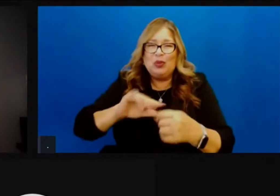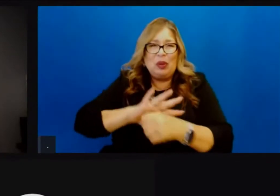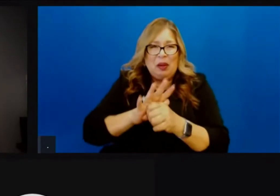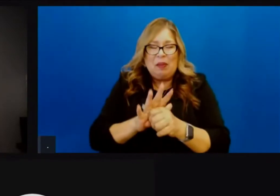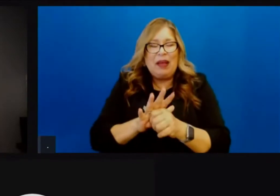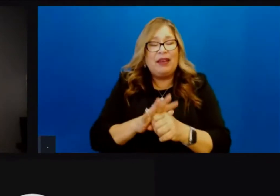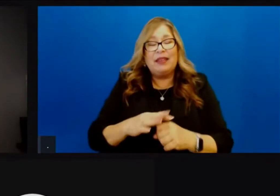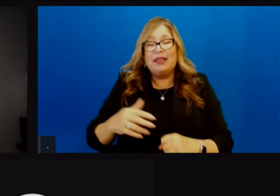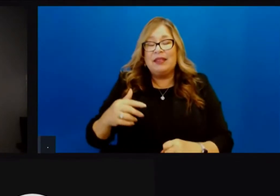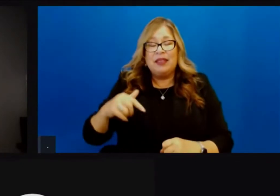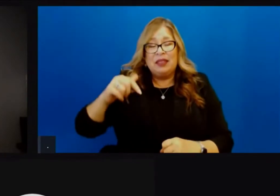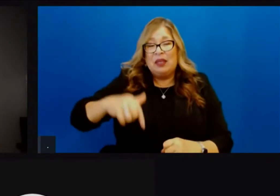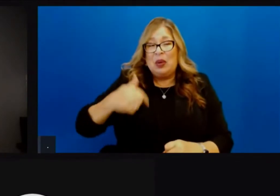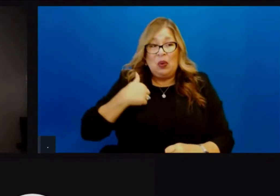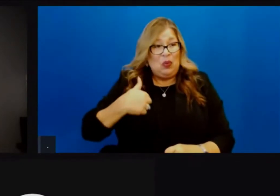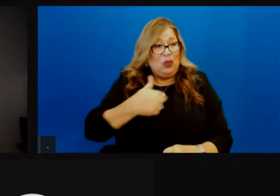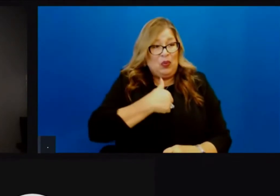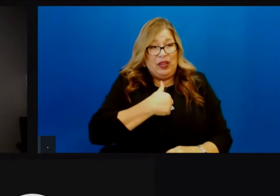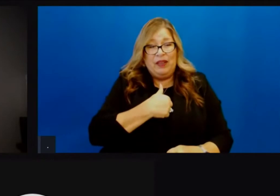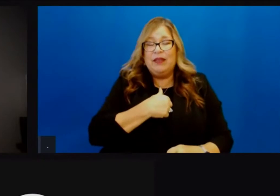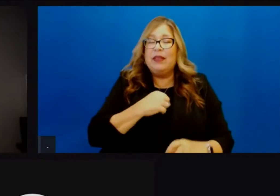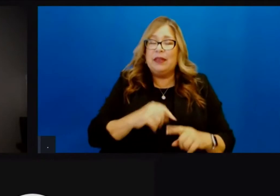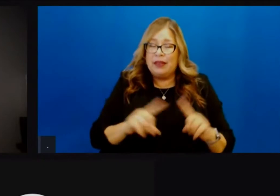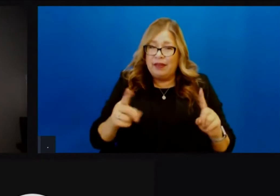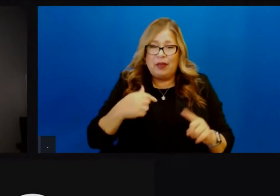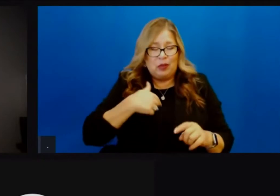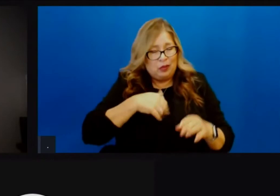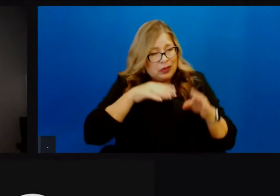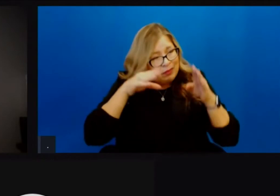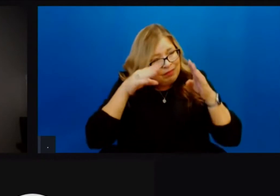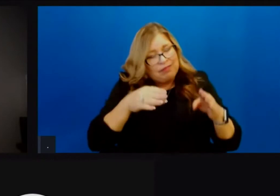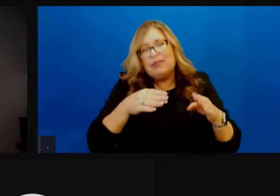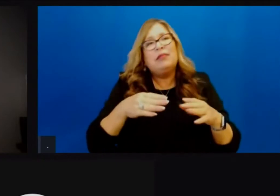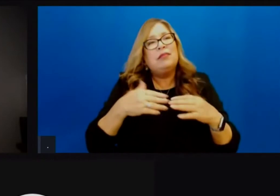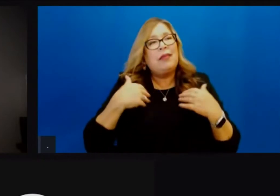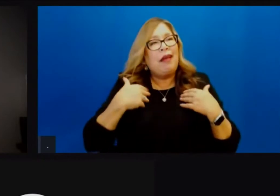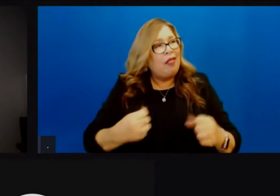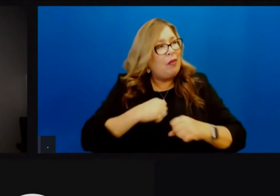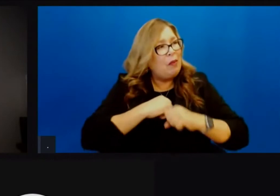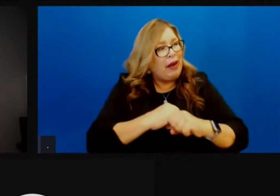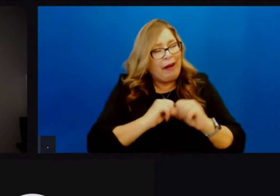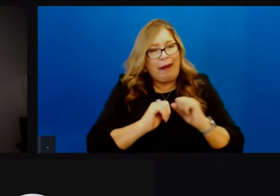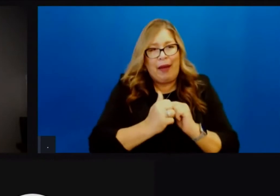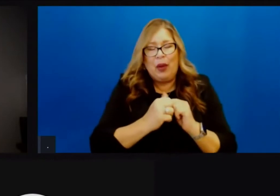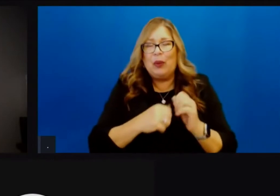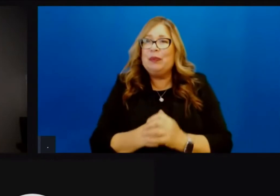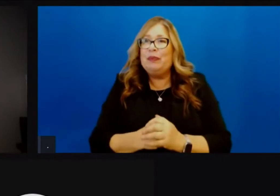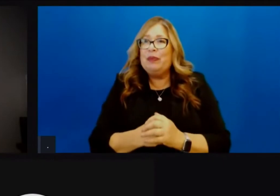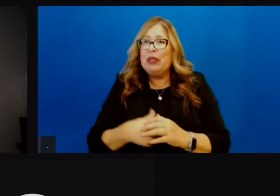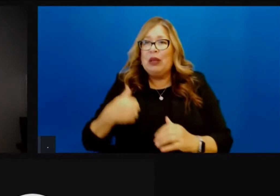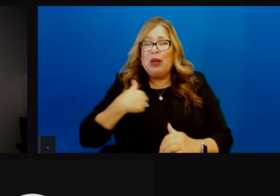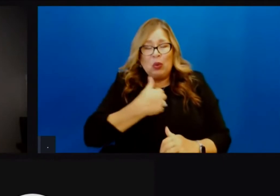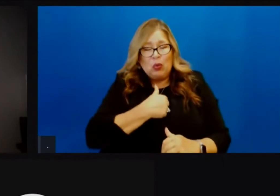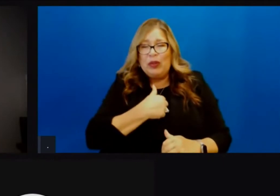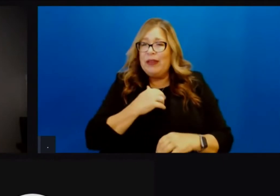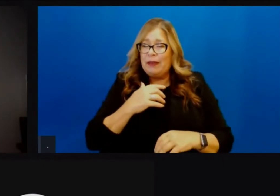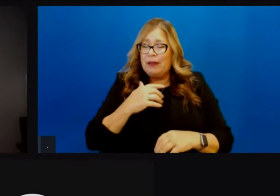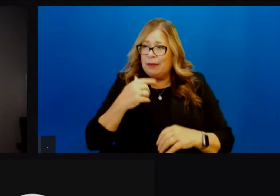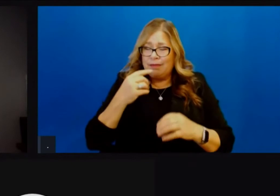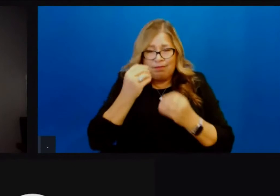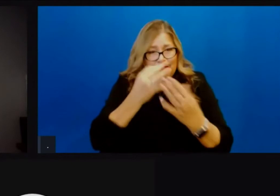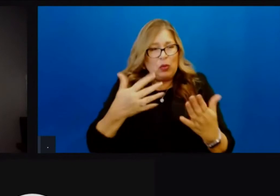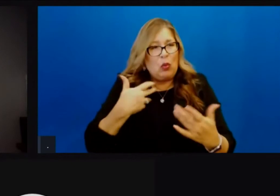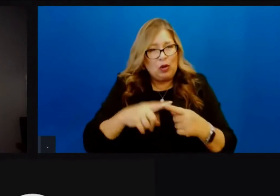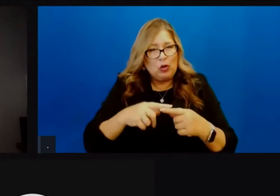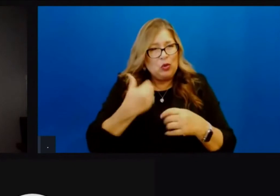have leaned in to our health protective measures, to the fact that we were set out to save lives, and we've done that in large